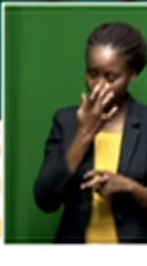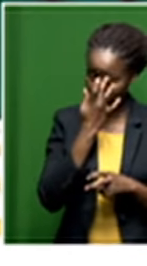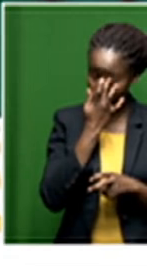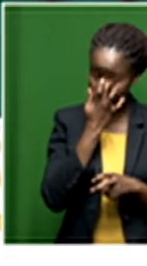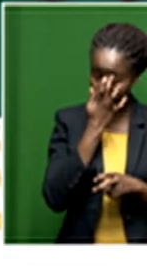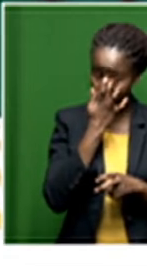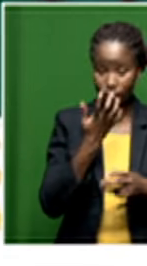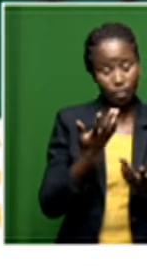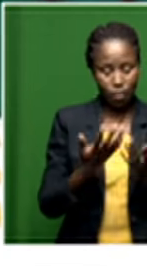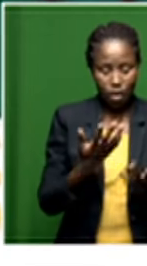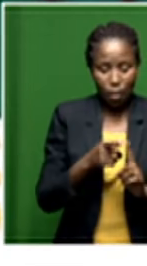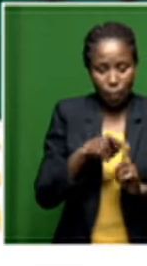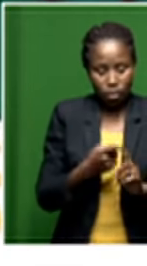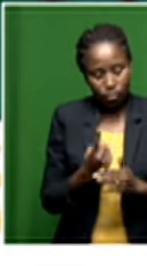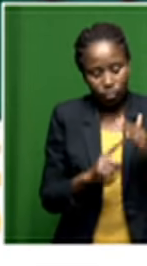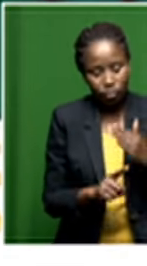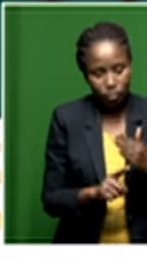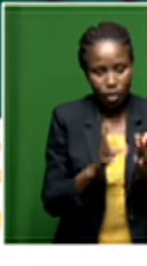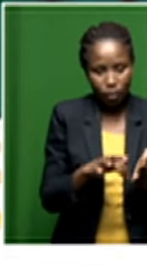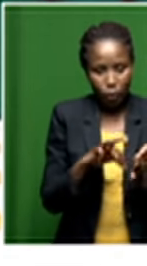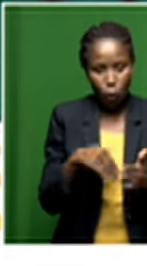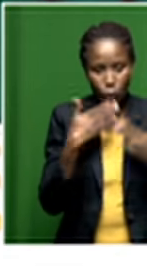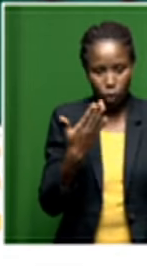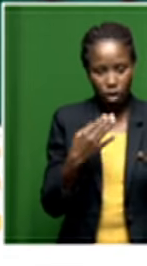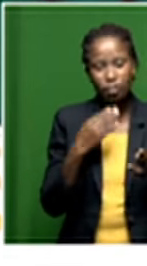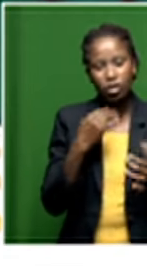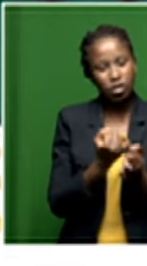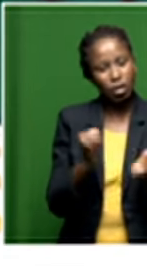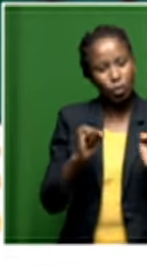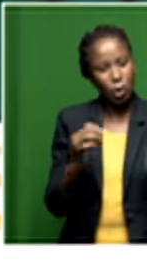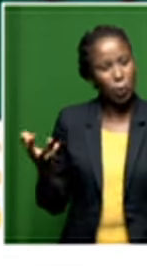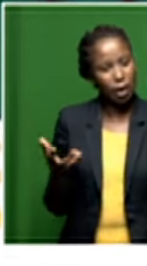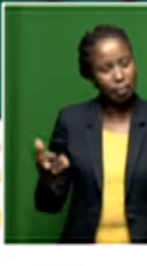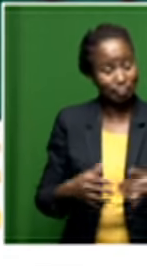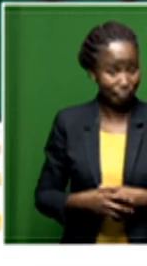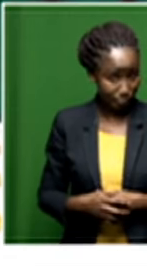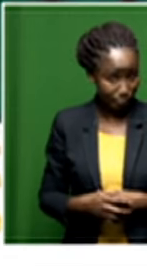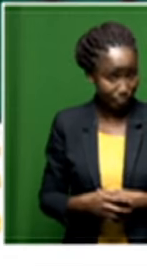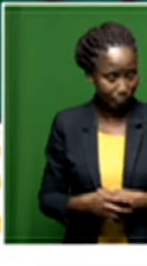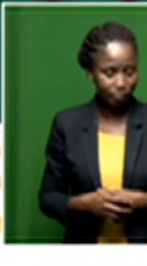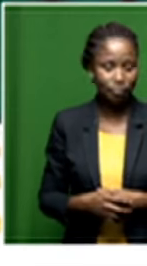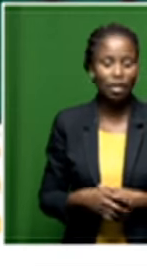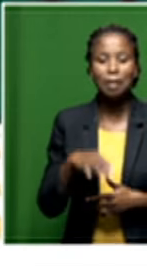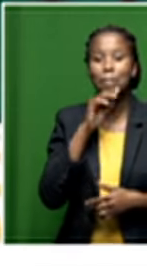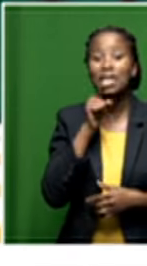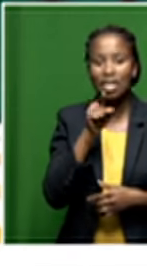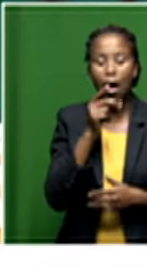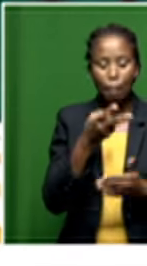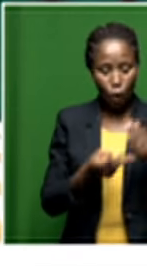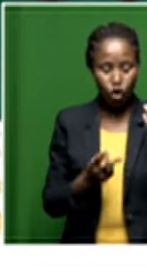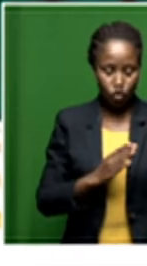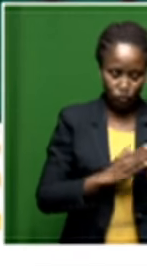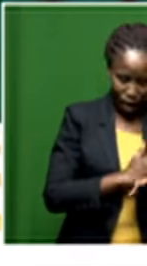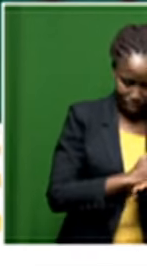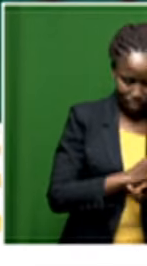to vote, what happens to our democracy? So it's both a right and a